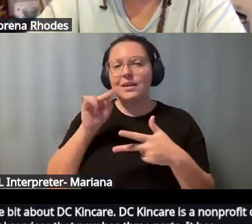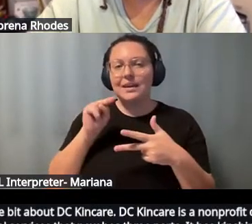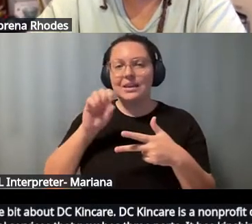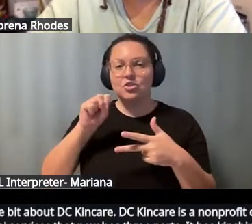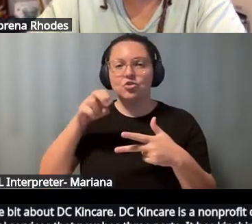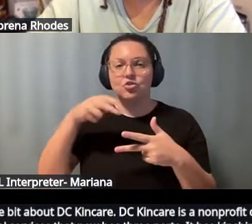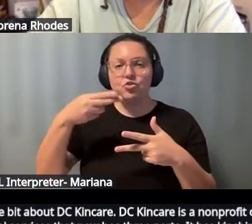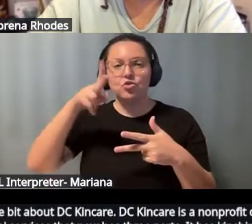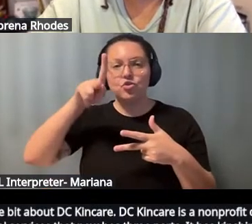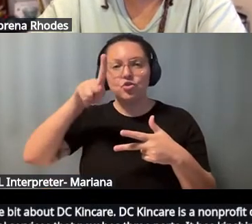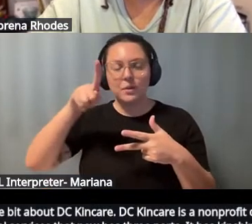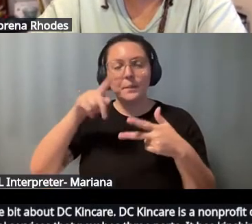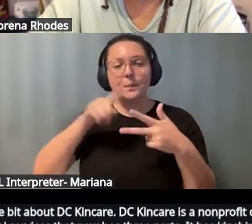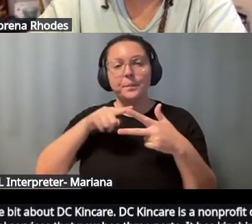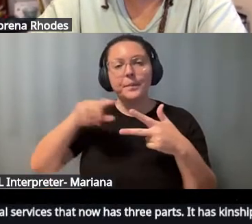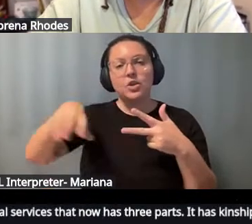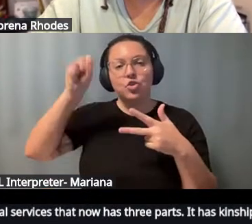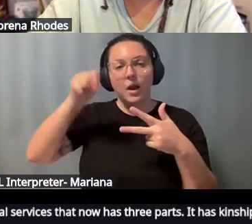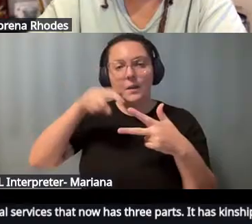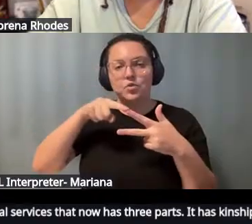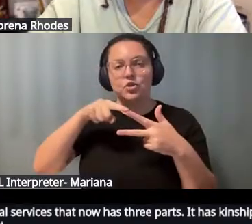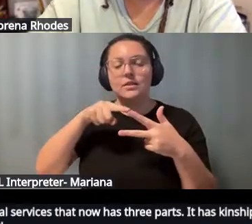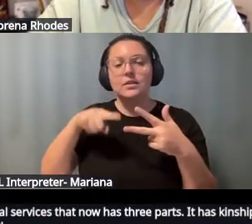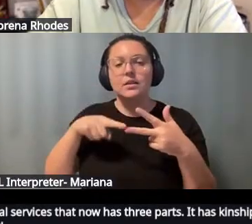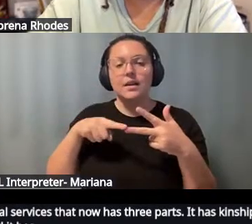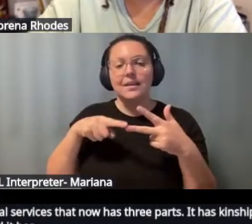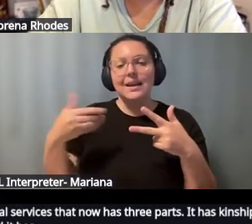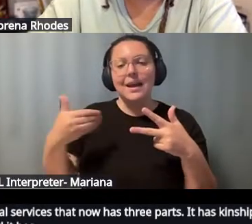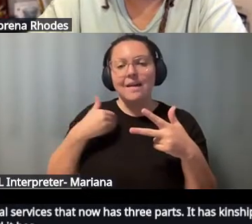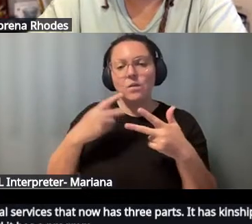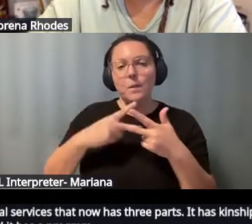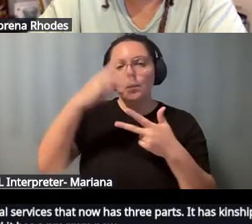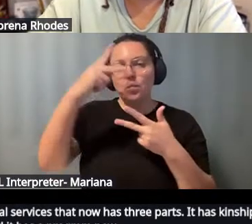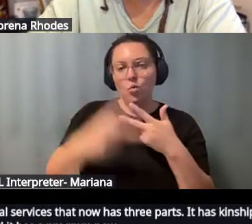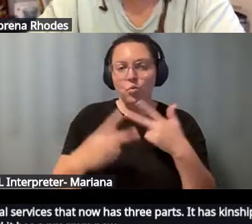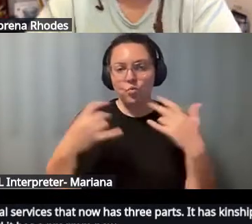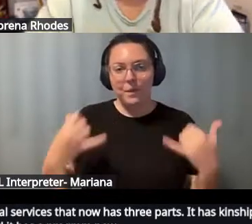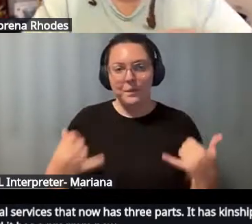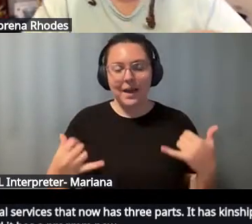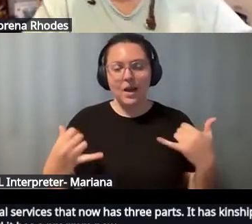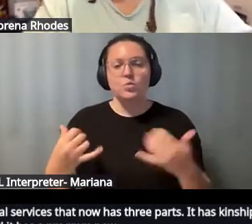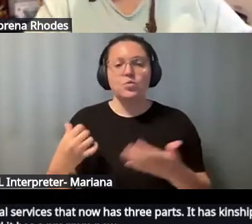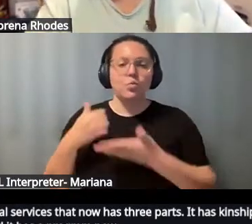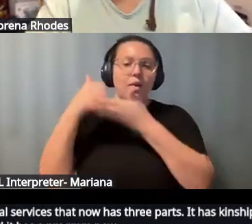now has adoption, and it has a program now that help